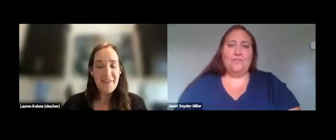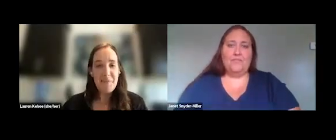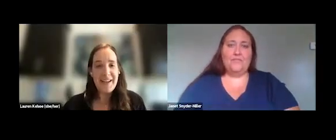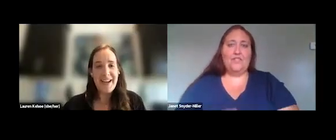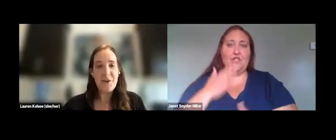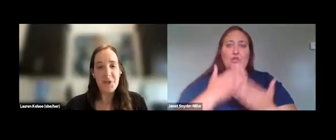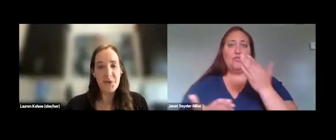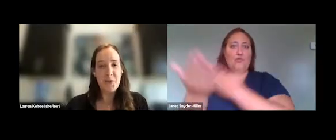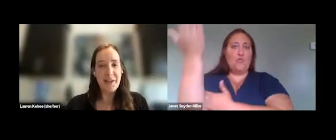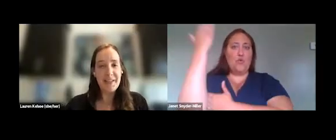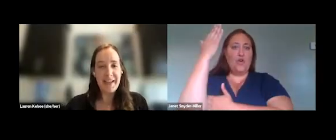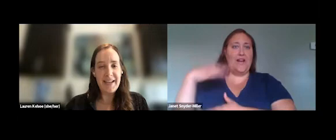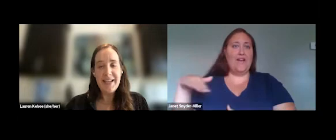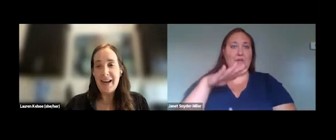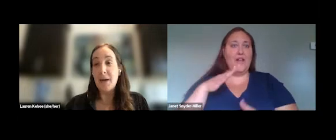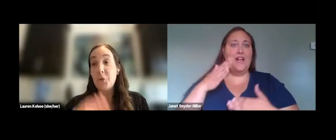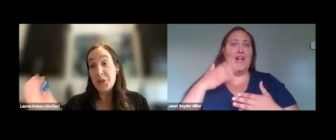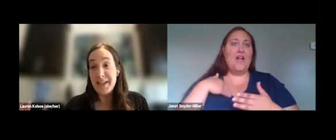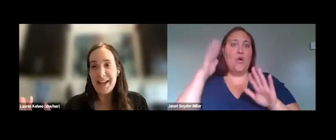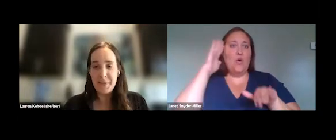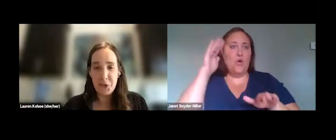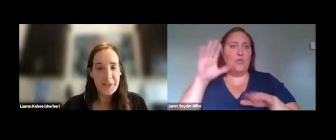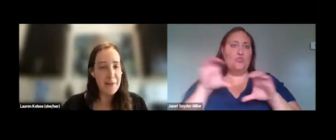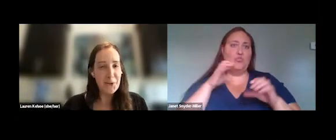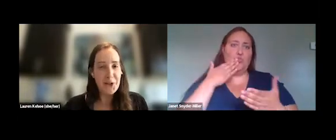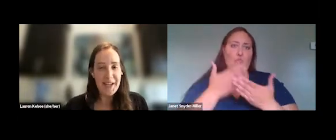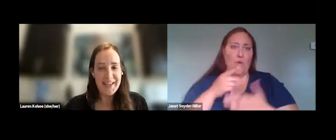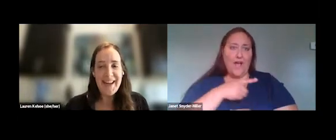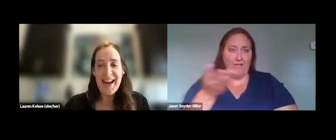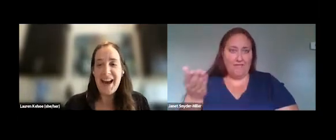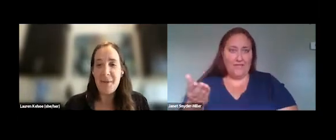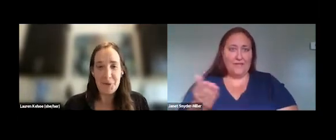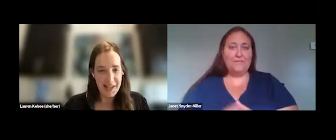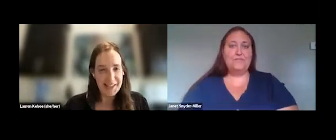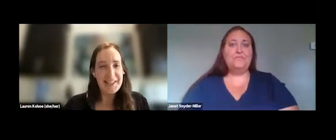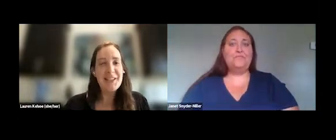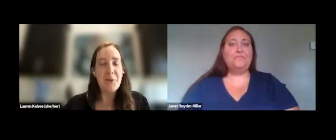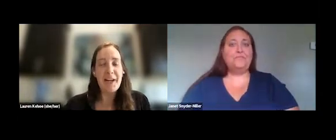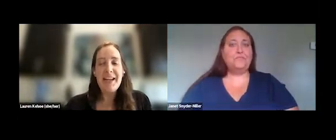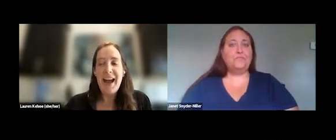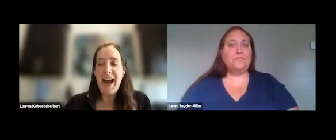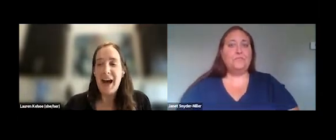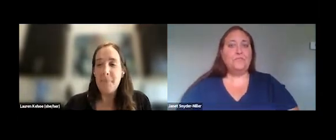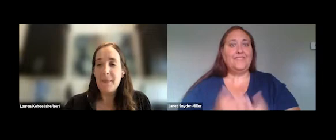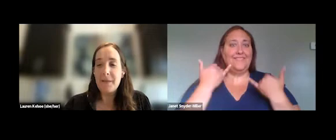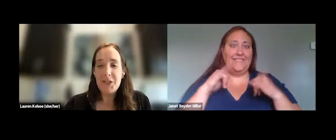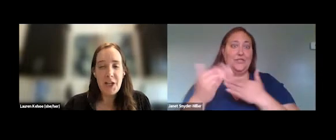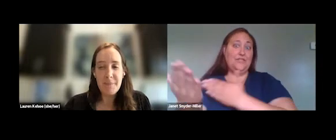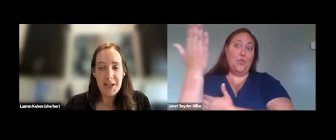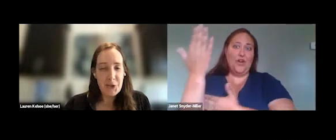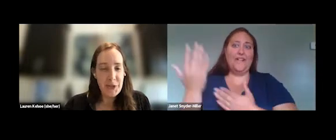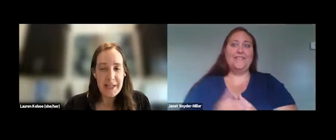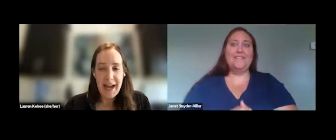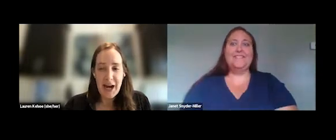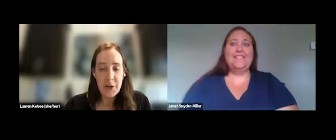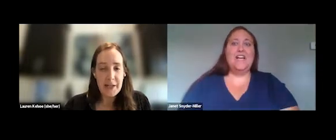Good morning, everybody. I hope you're doing well today, or good day. I'm not sure what time zone you're in, most likely still morning. I'm going to share